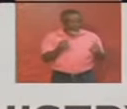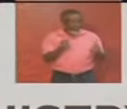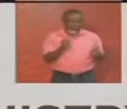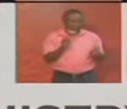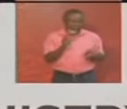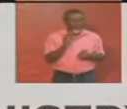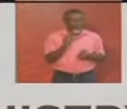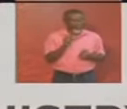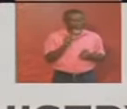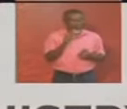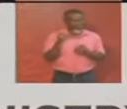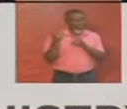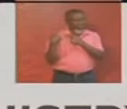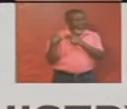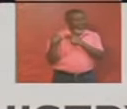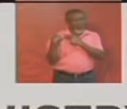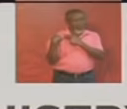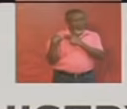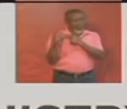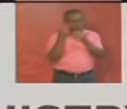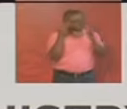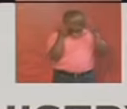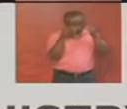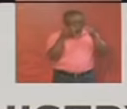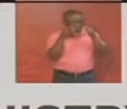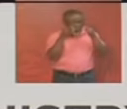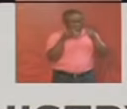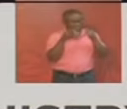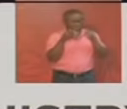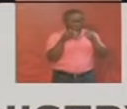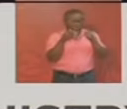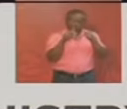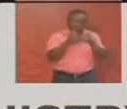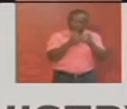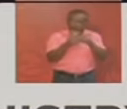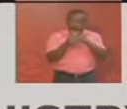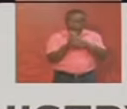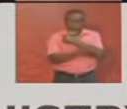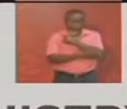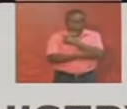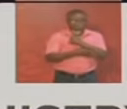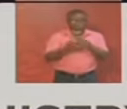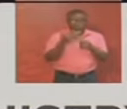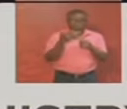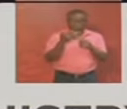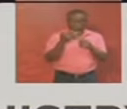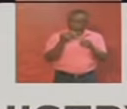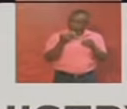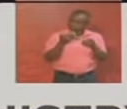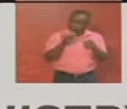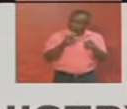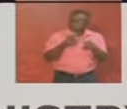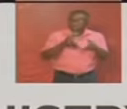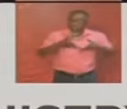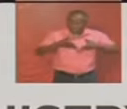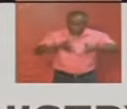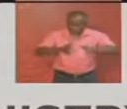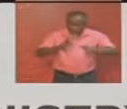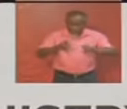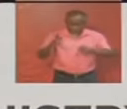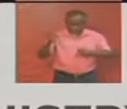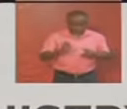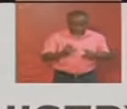health sector's response to COVID-19. And yes, we have seen declining hospital occupancy statistics, but we